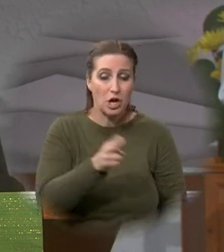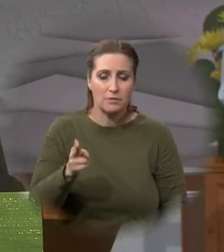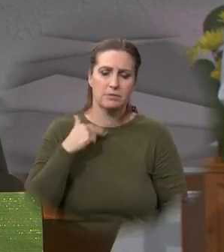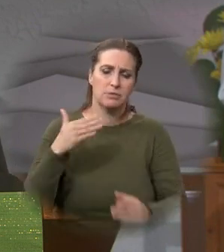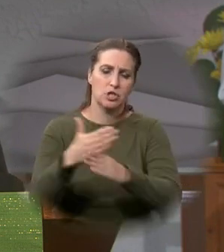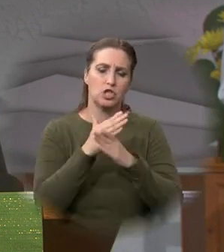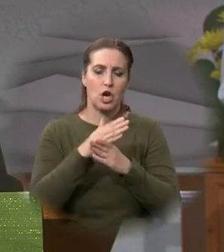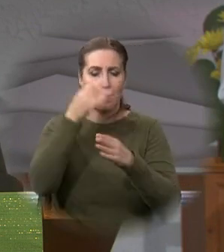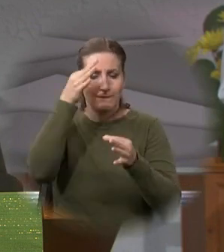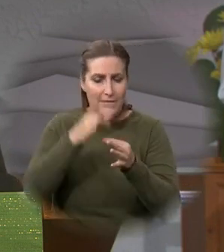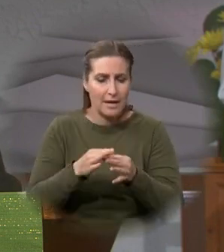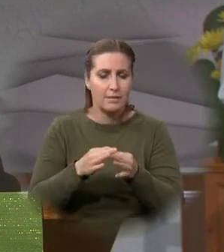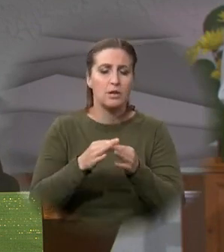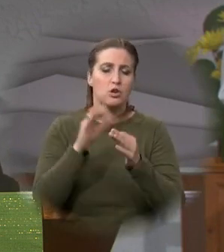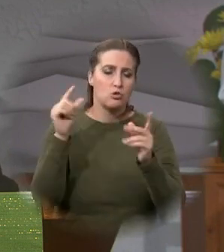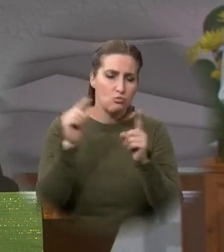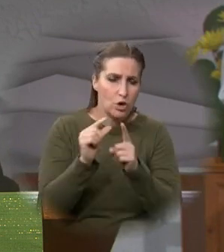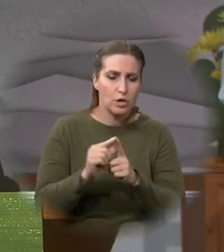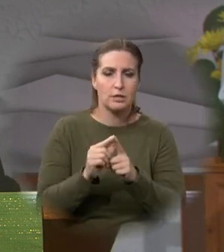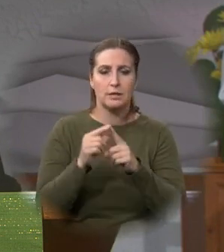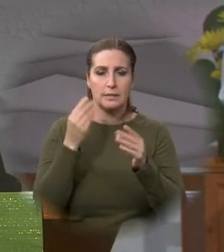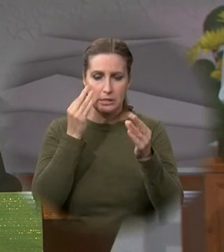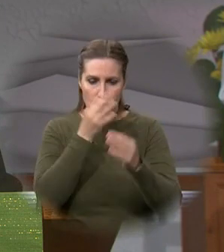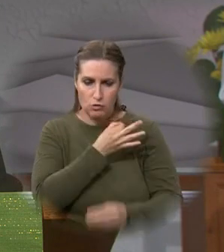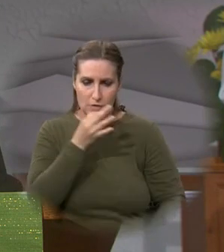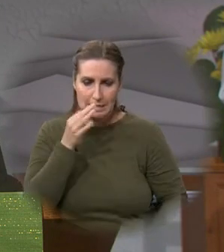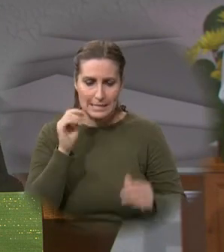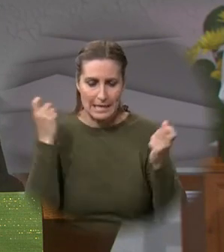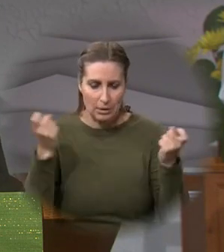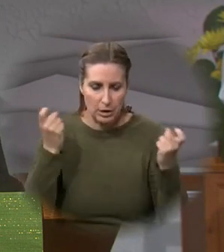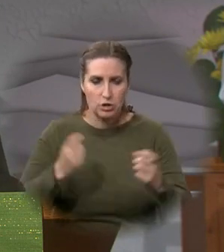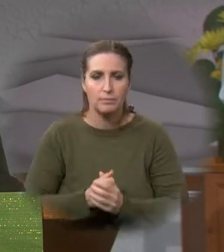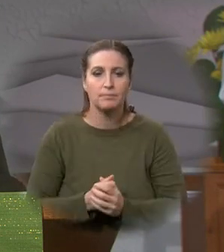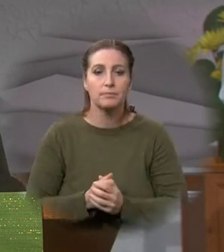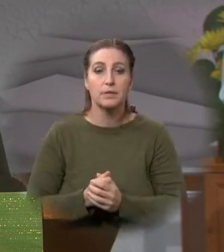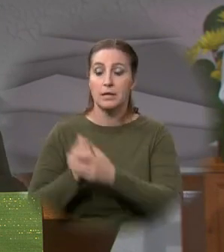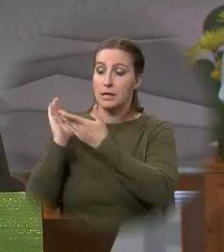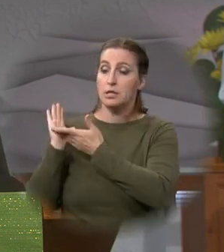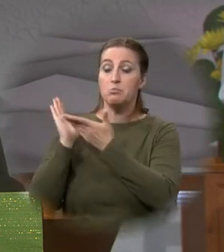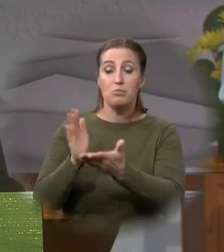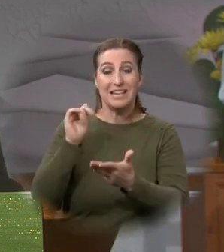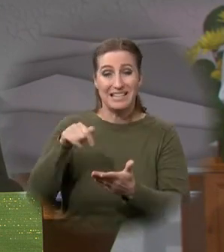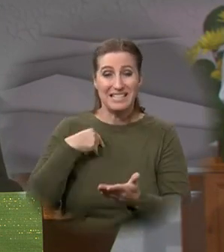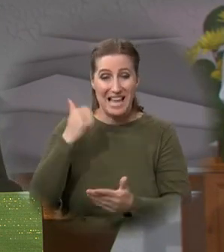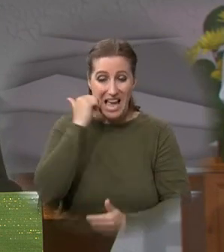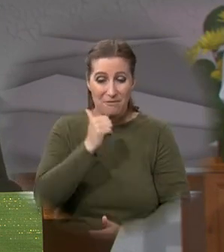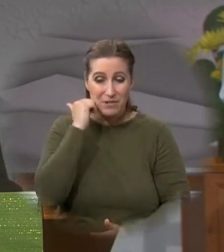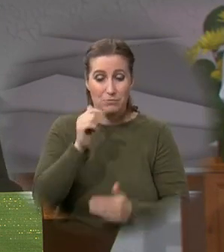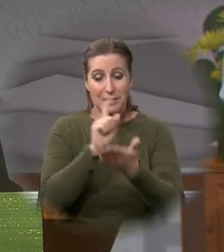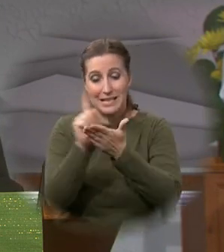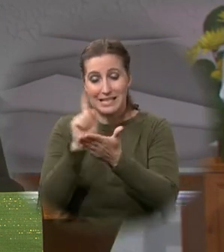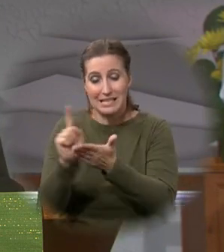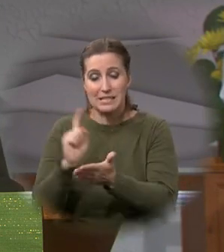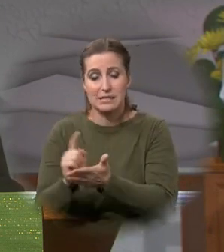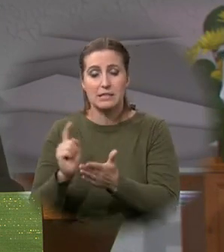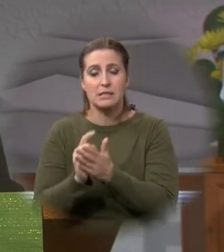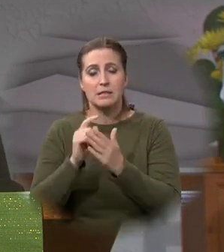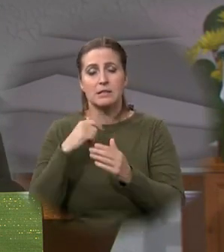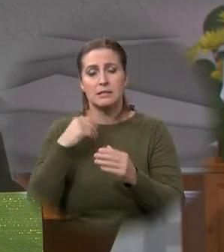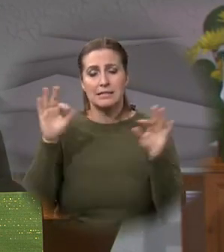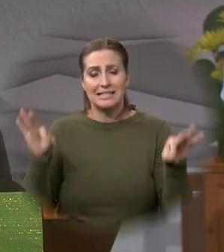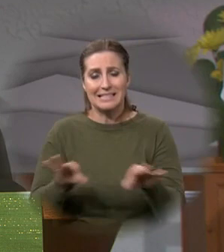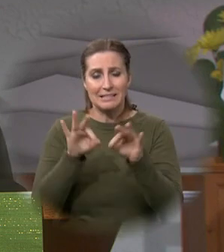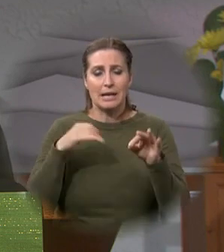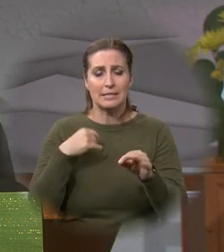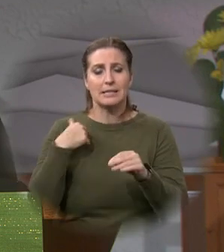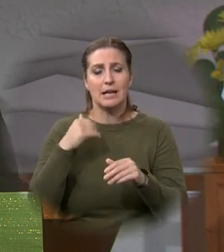faith, word, and Eucharistic celebration. The opportunity to bring the weekly television mass to persons of all faiths and